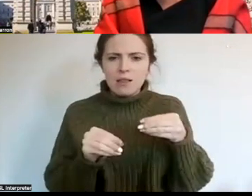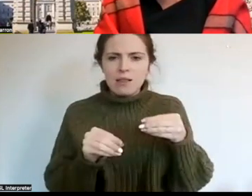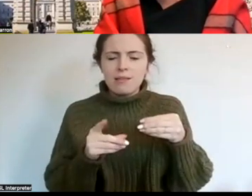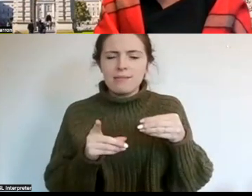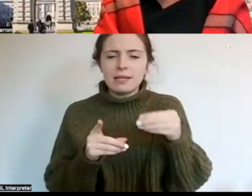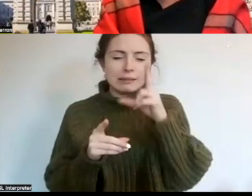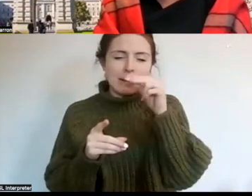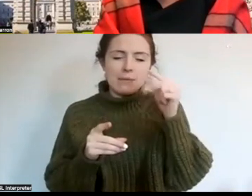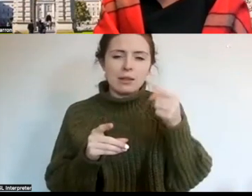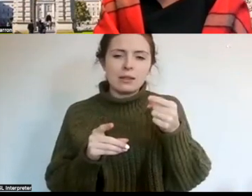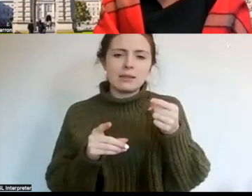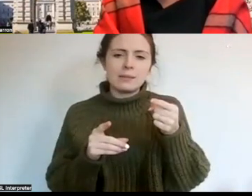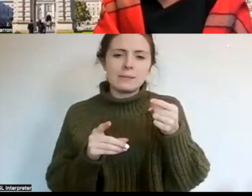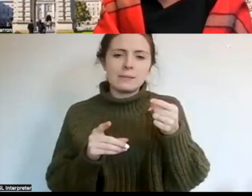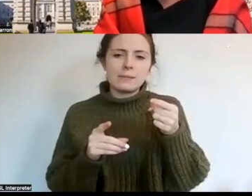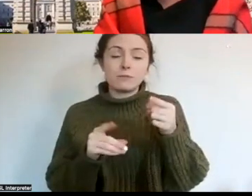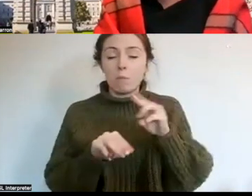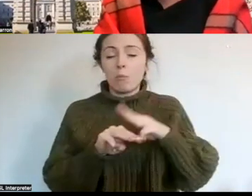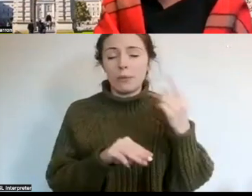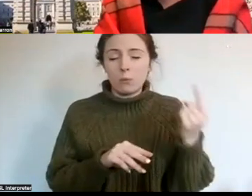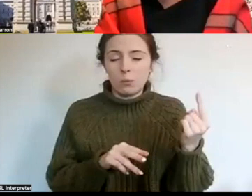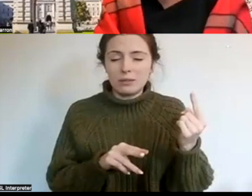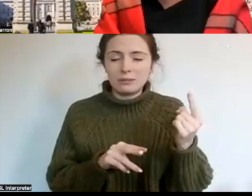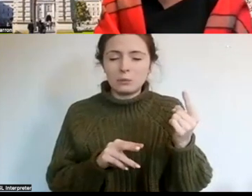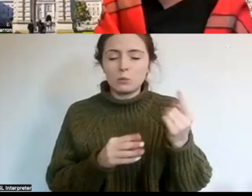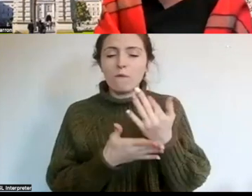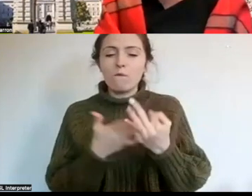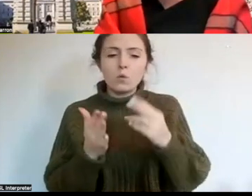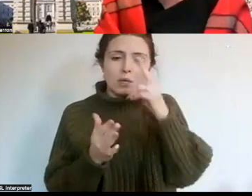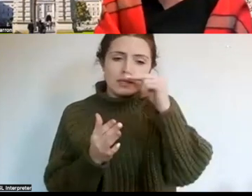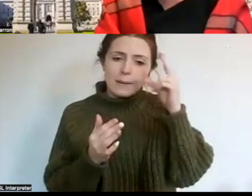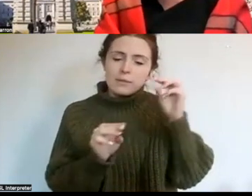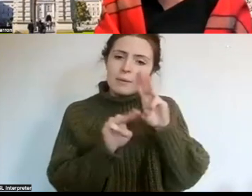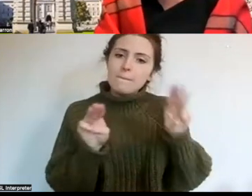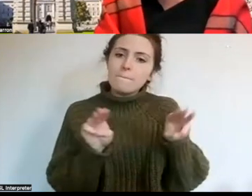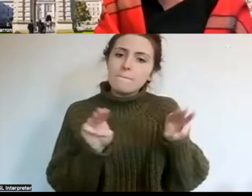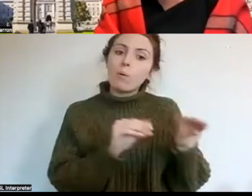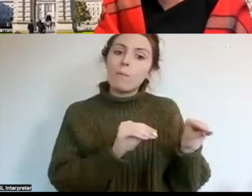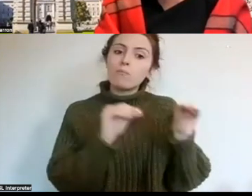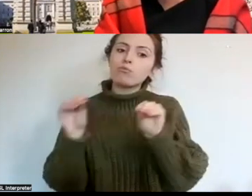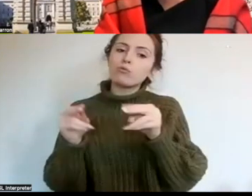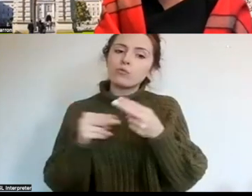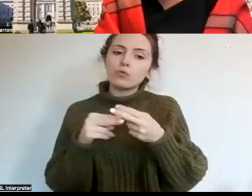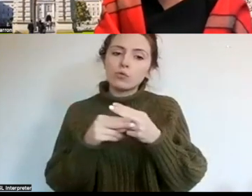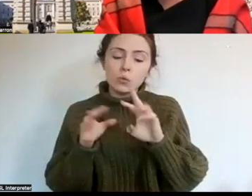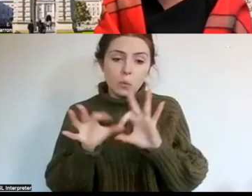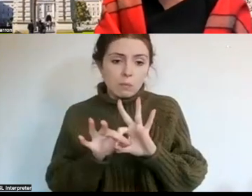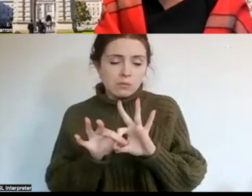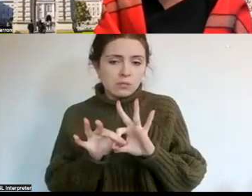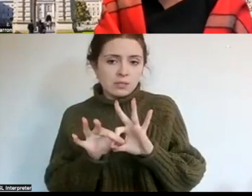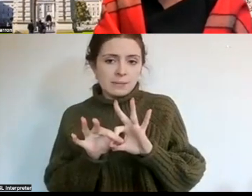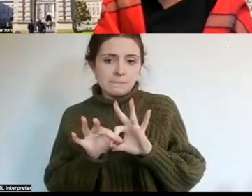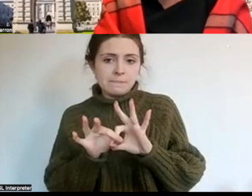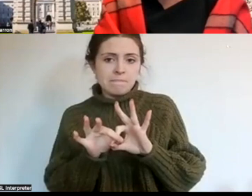example, more than one example. There were several examples of people who were moved into nursing homes. And again, this was